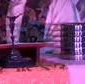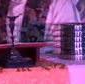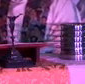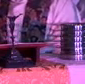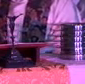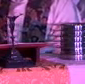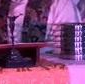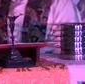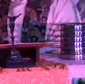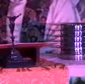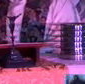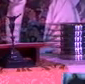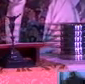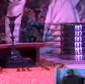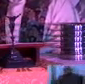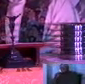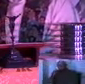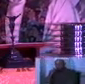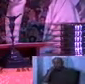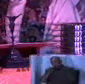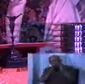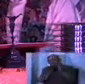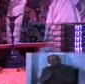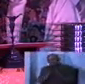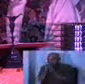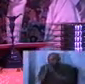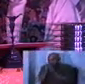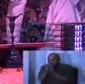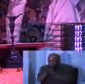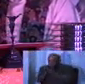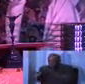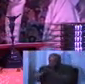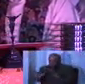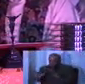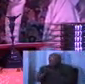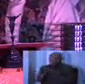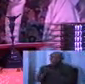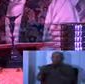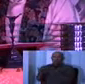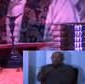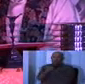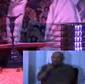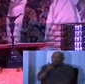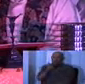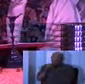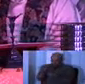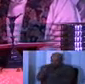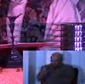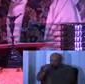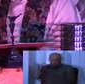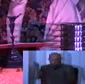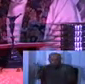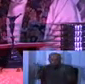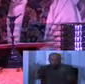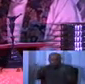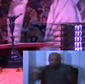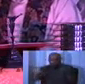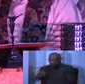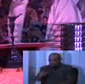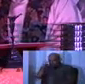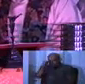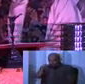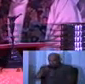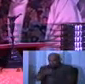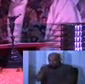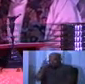prophet. He blessed it, and he offered it to men and said, "Drink this, all of you, and in doing so, remember